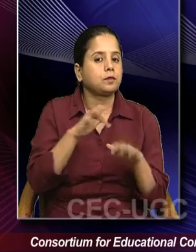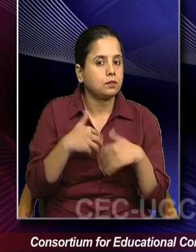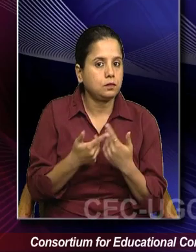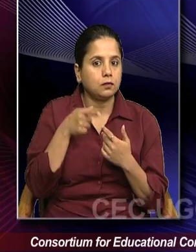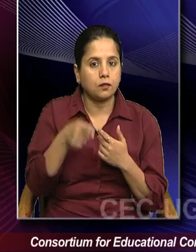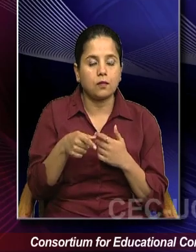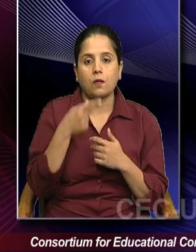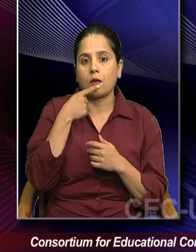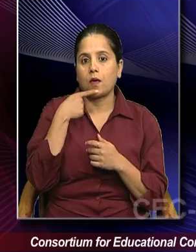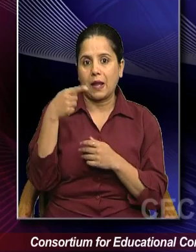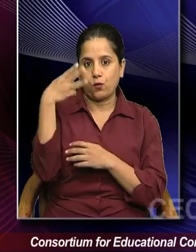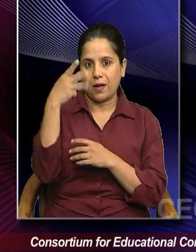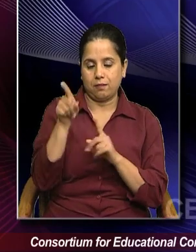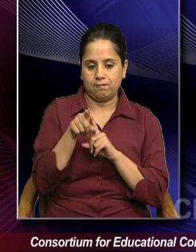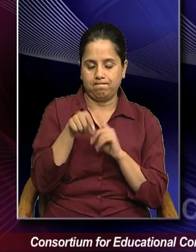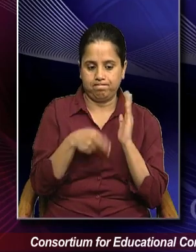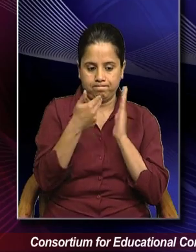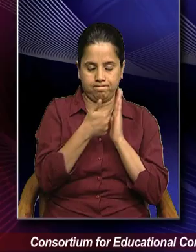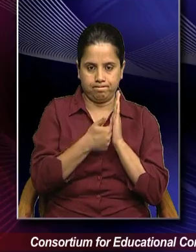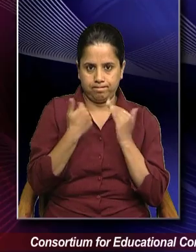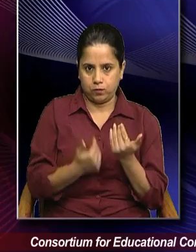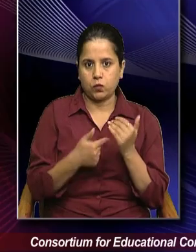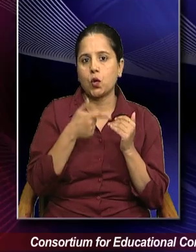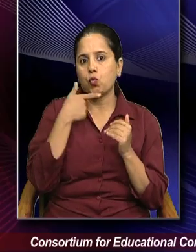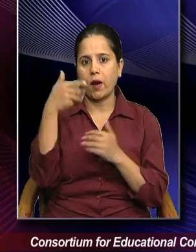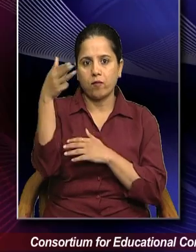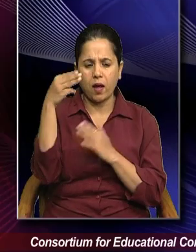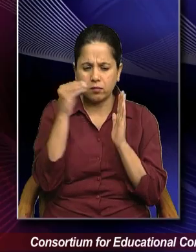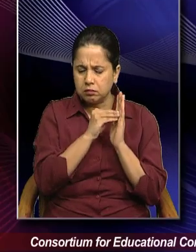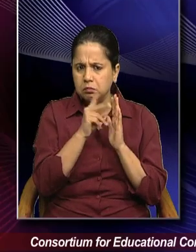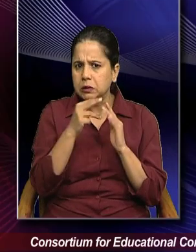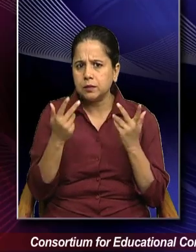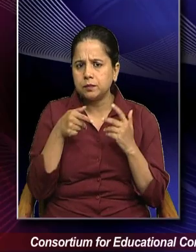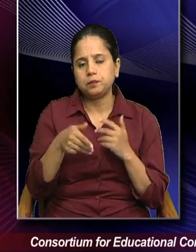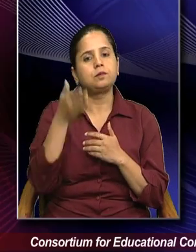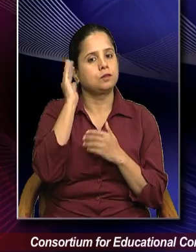red flag in papers, what we are going to start in this session,